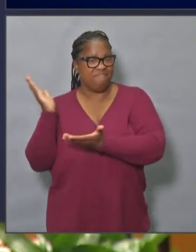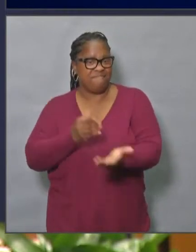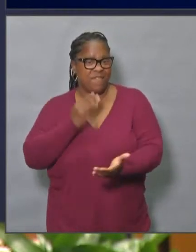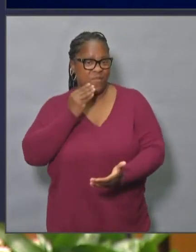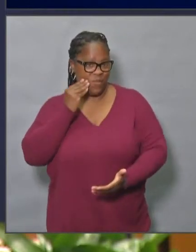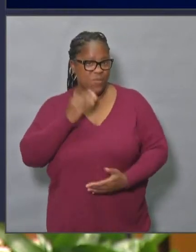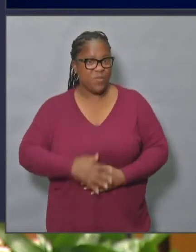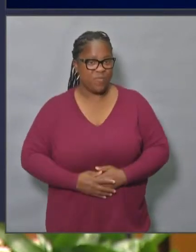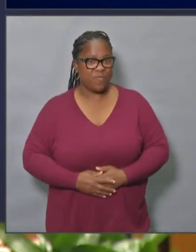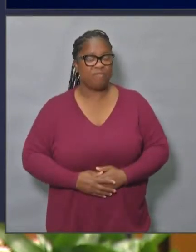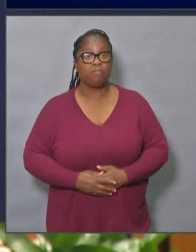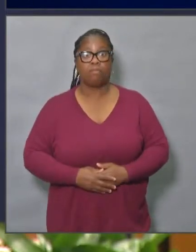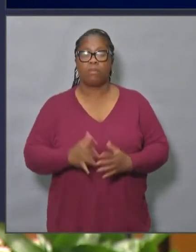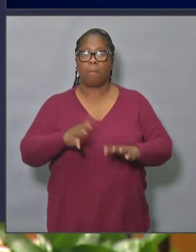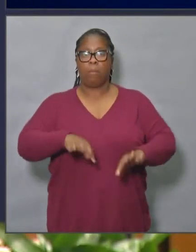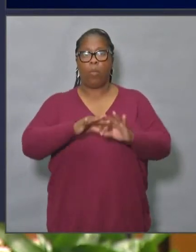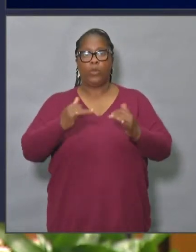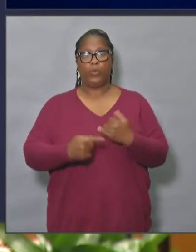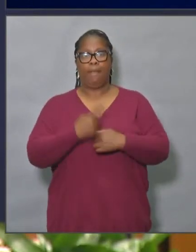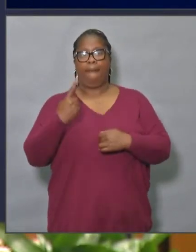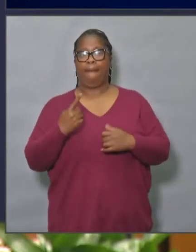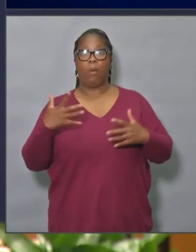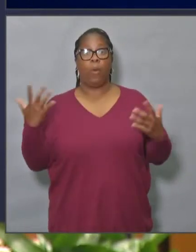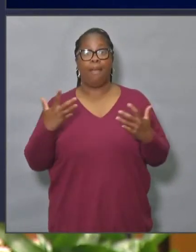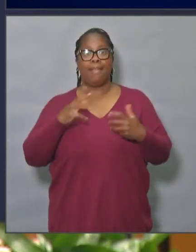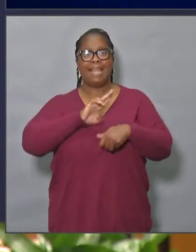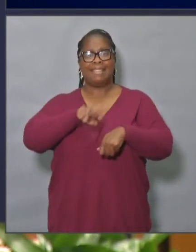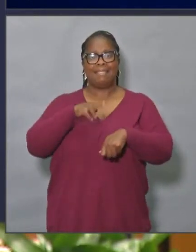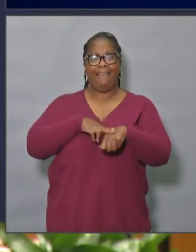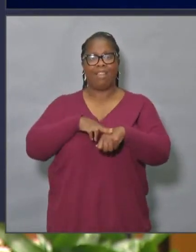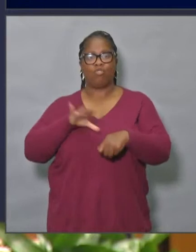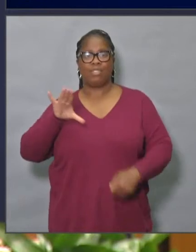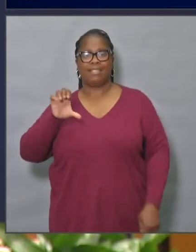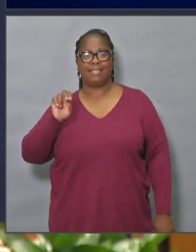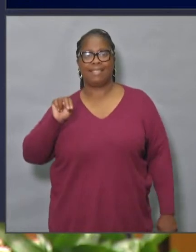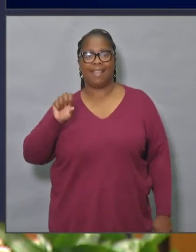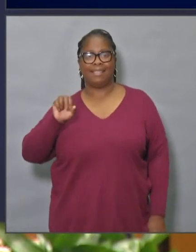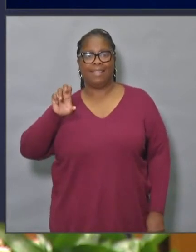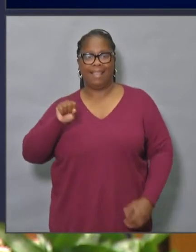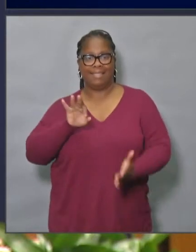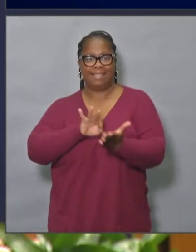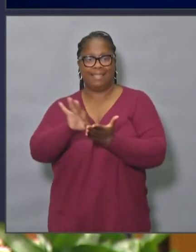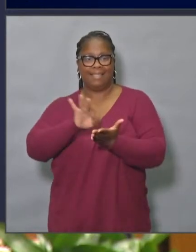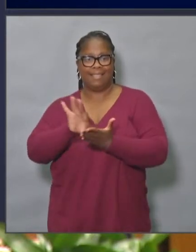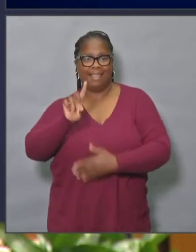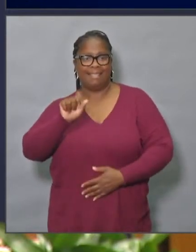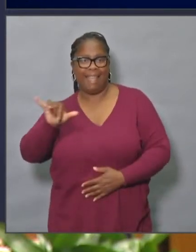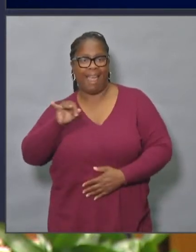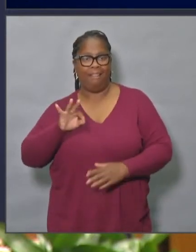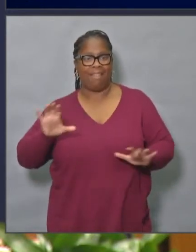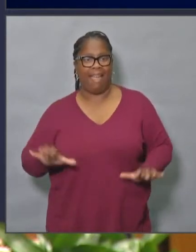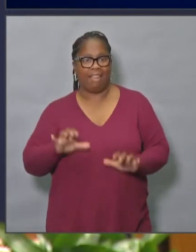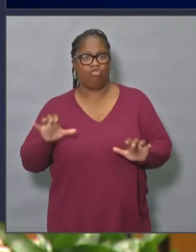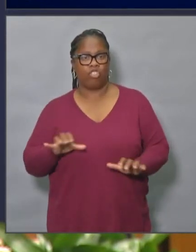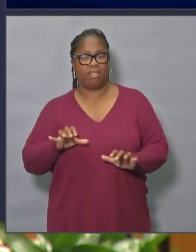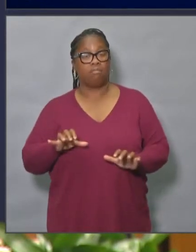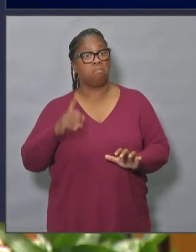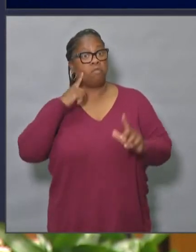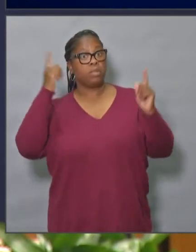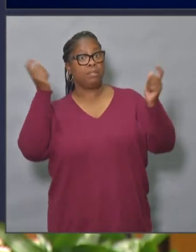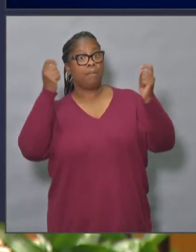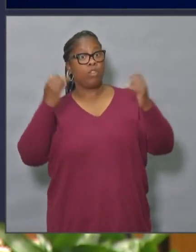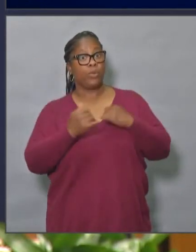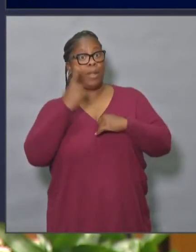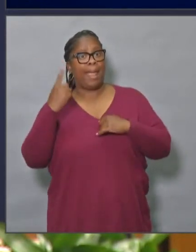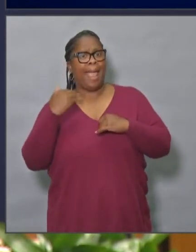is a significant day. It's National Census Day of Action. To commemorate the day, there are caravans and